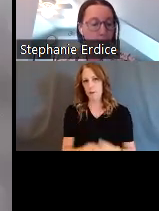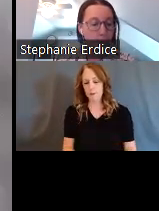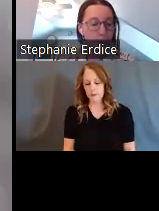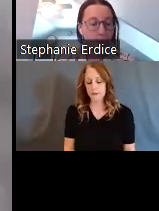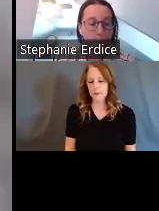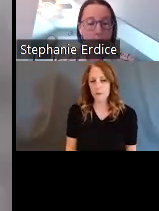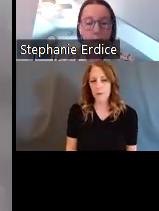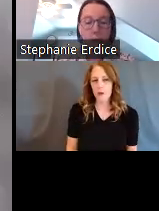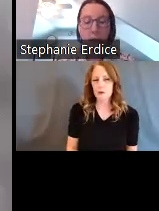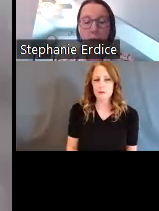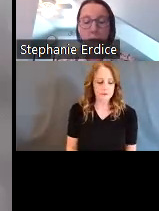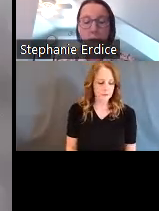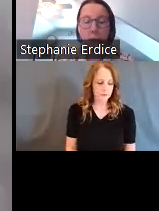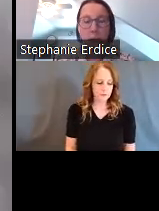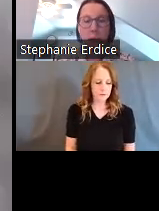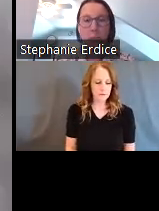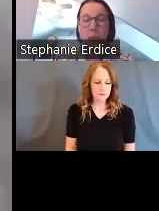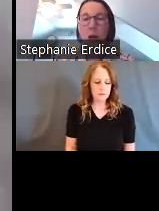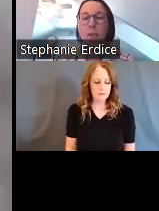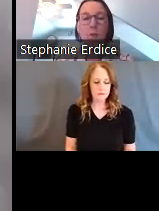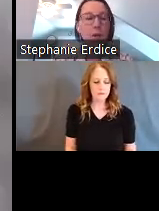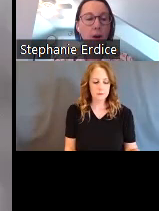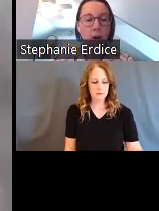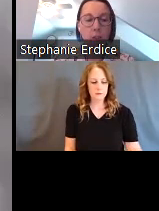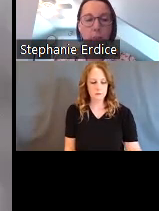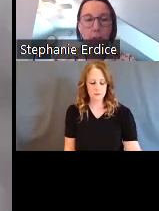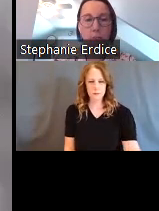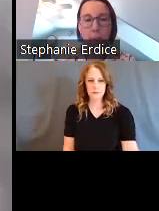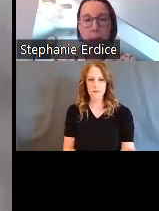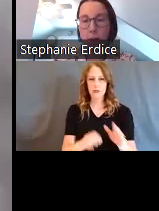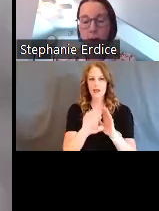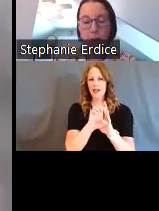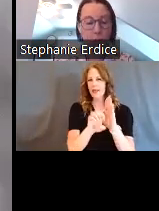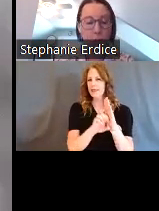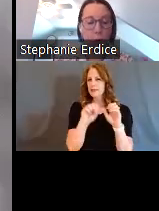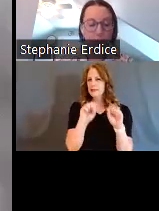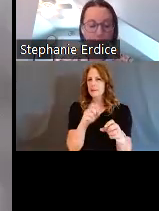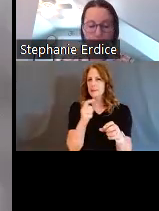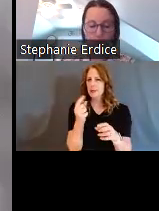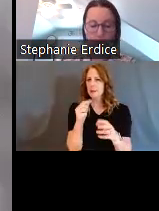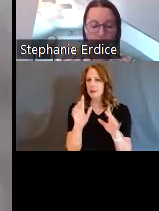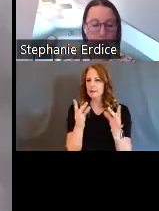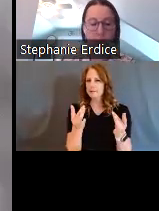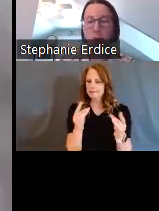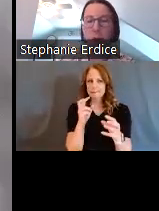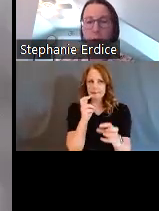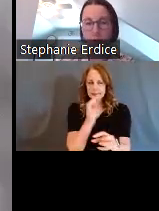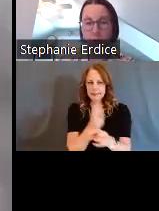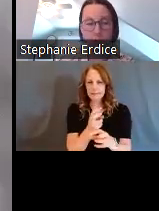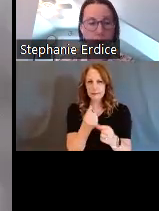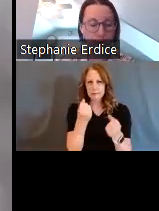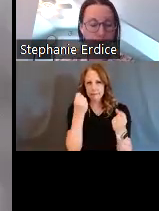So advocate ethics can be a little bit of a hard topic to wrap our head around. So we want to do this